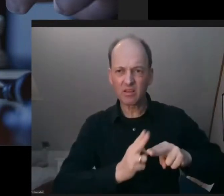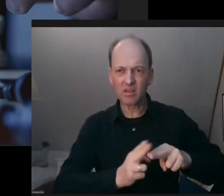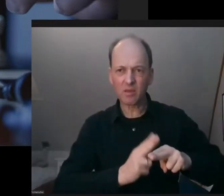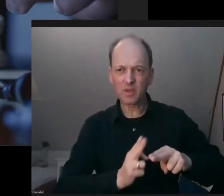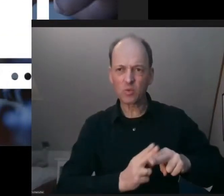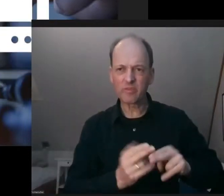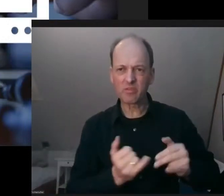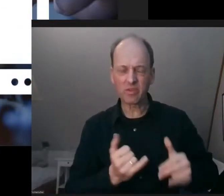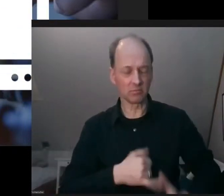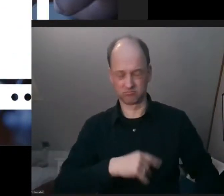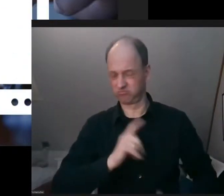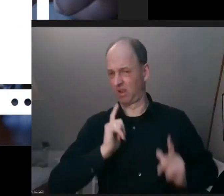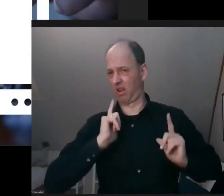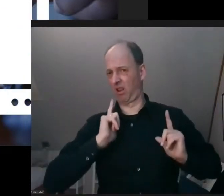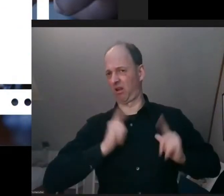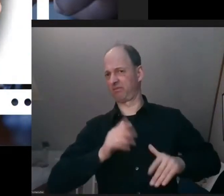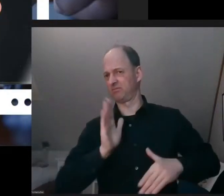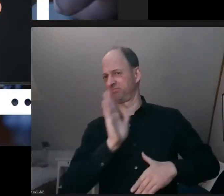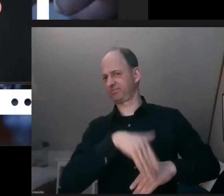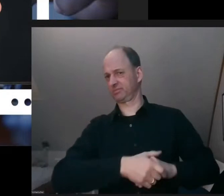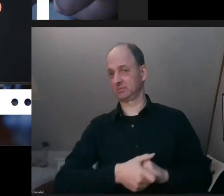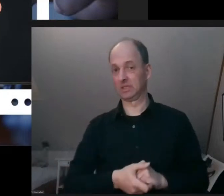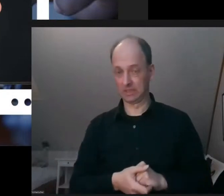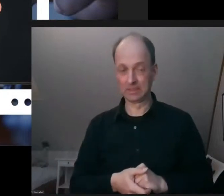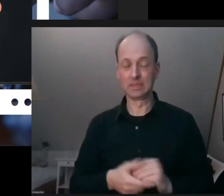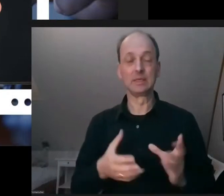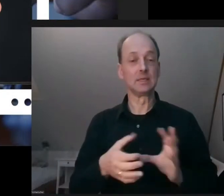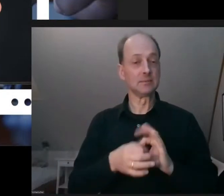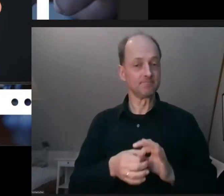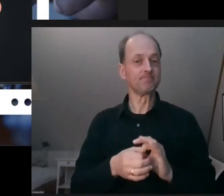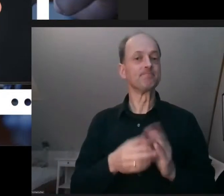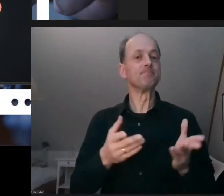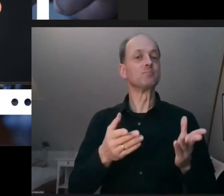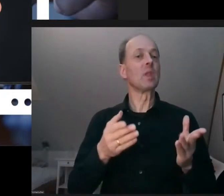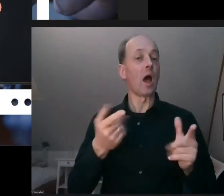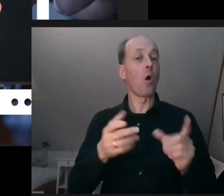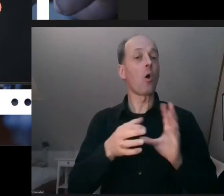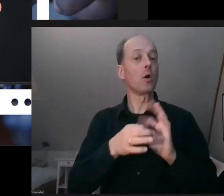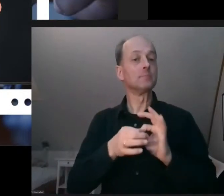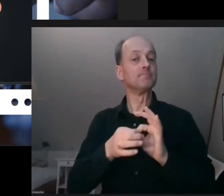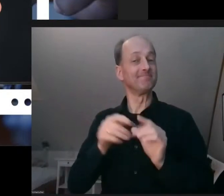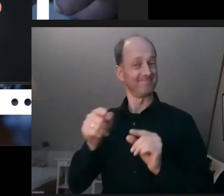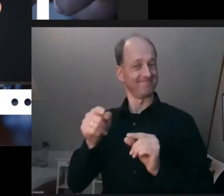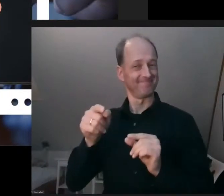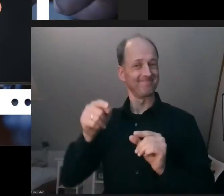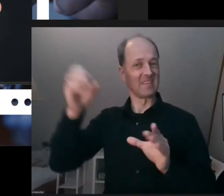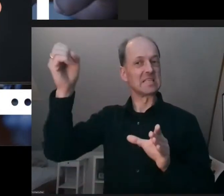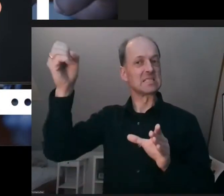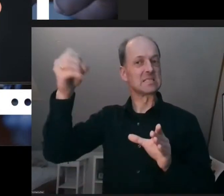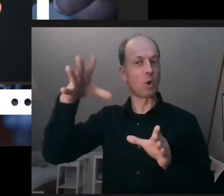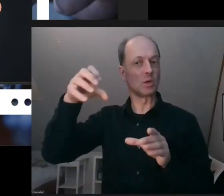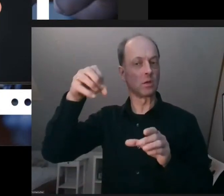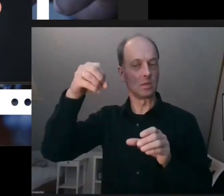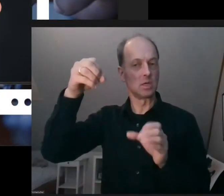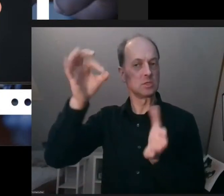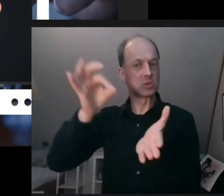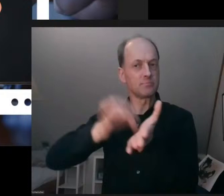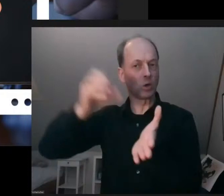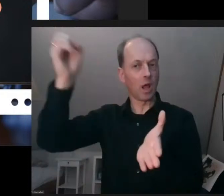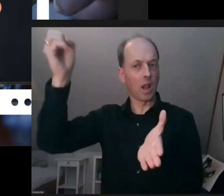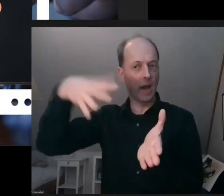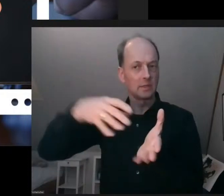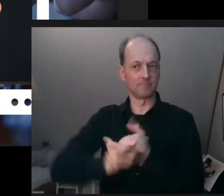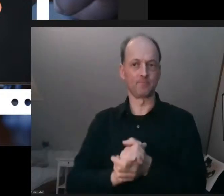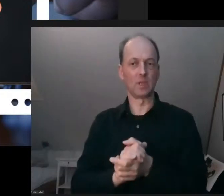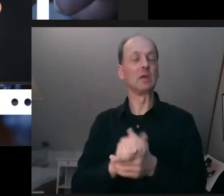and the longing is missing a little bit here. So we did with the Scientific for Future spotlights. We work together